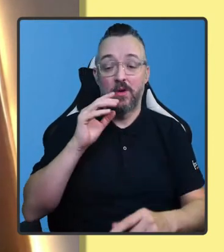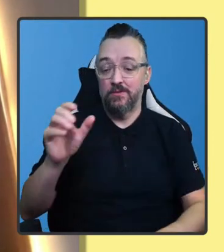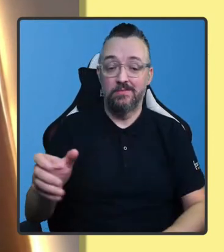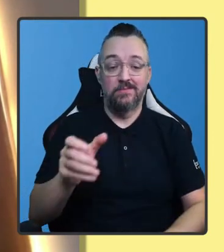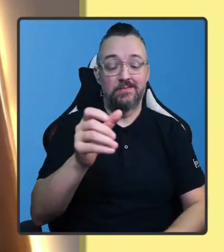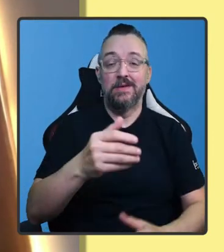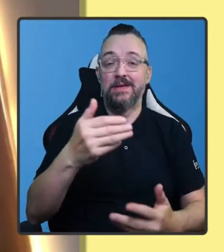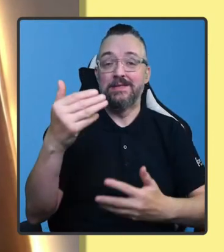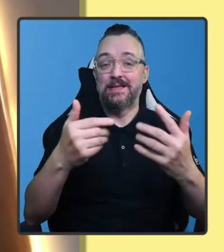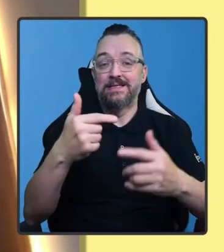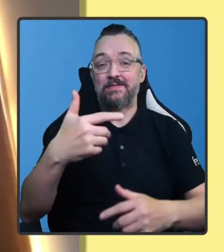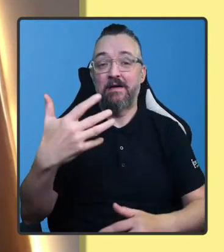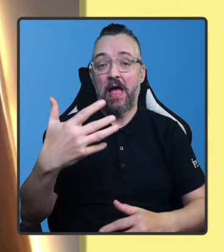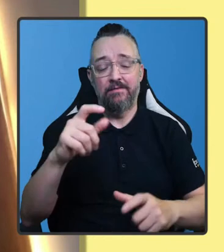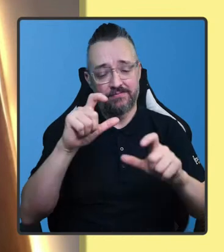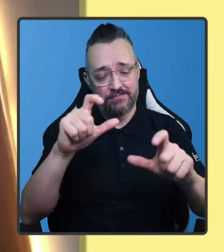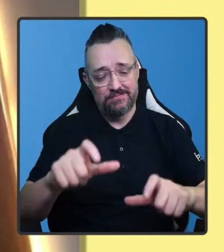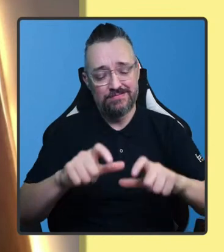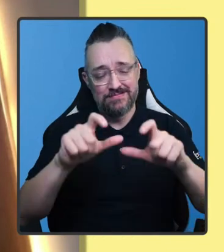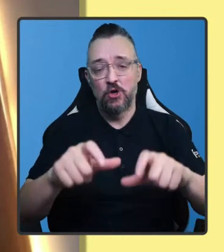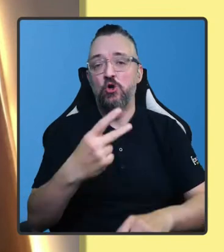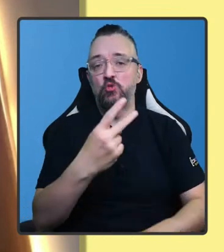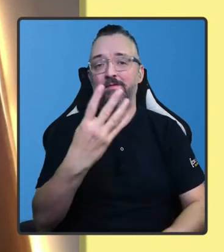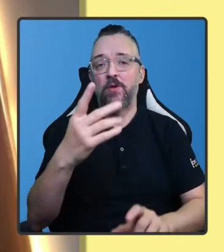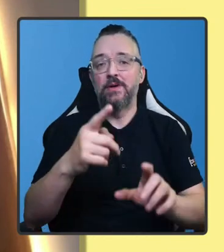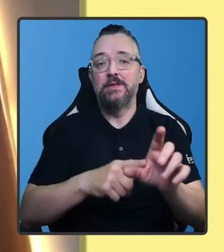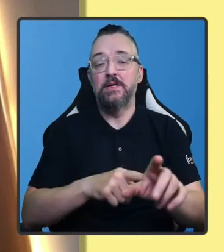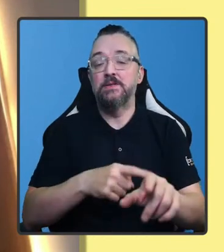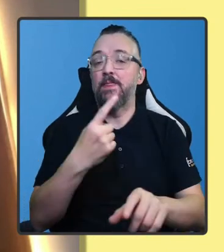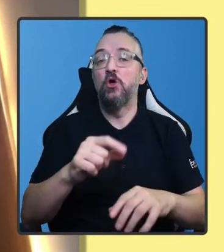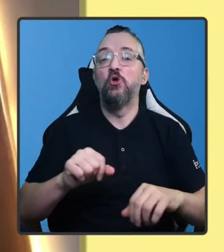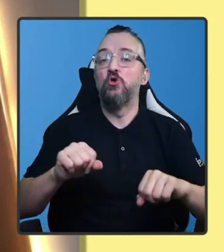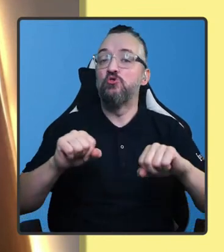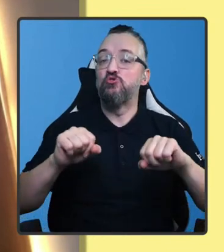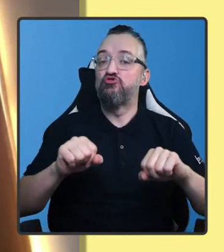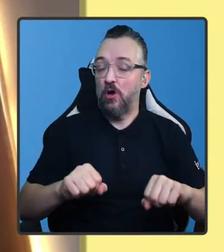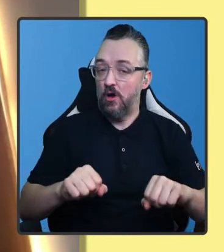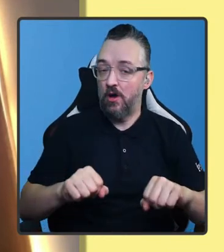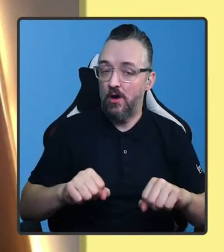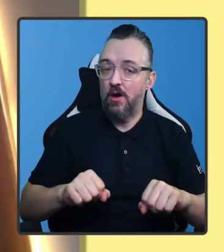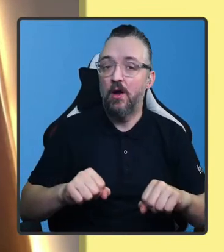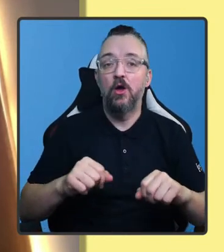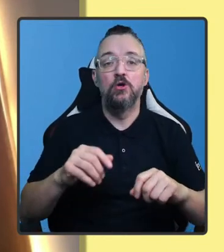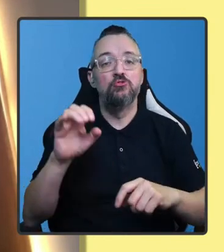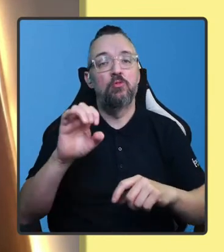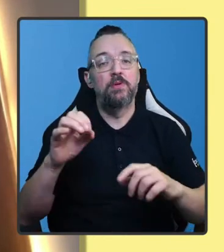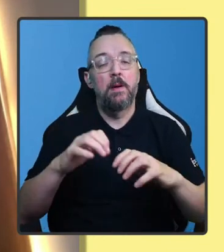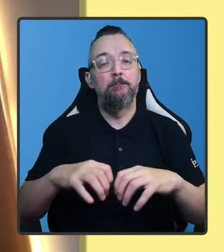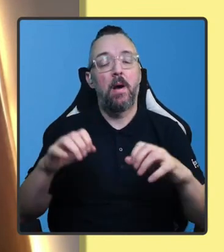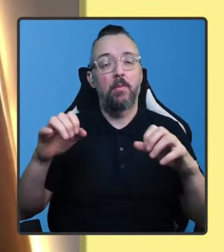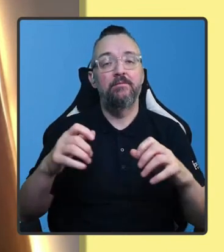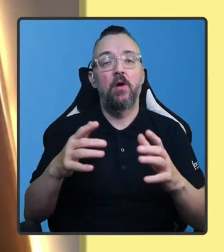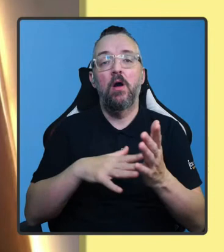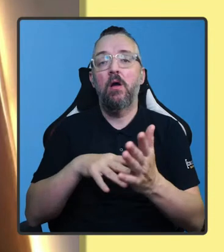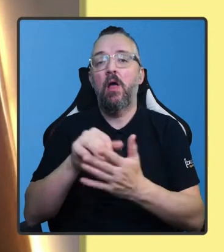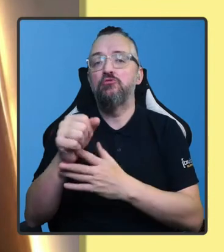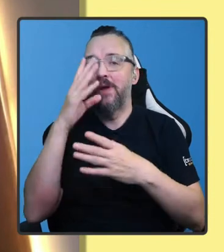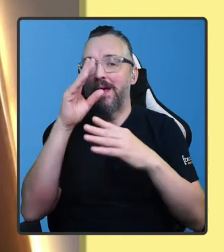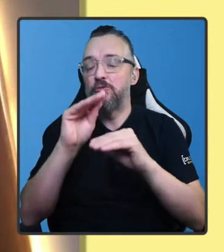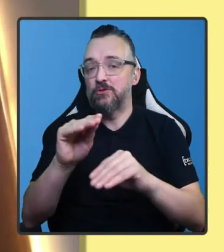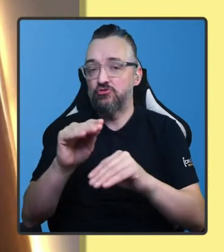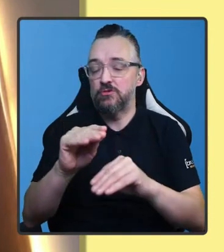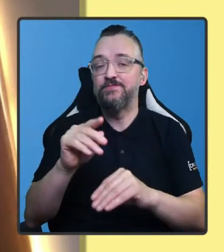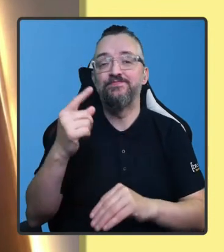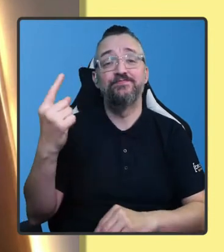for 24 years. She was chair of the European Parliament's Committee on Culture and Education, and she played a